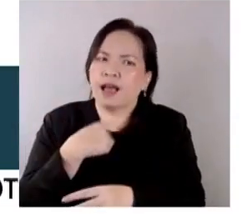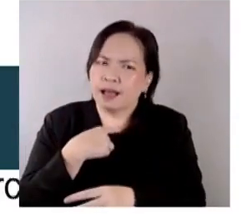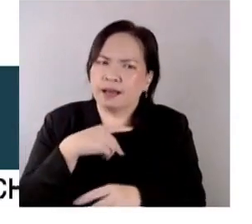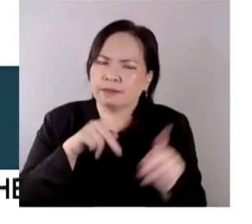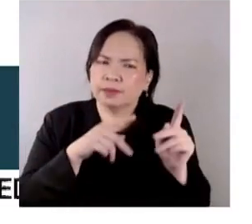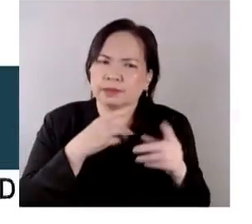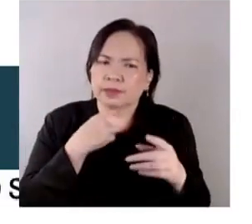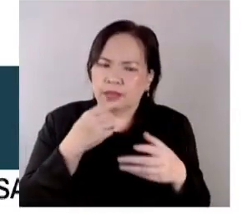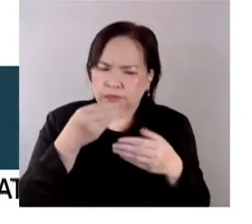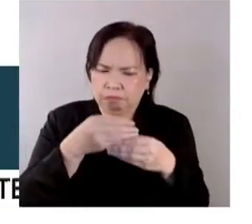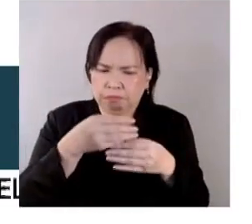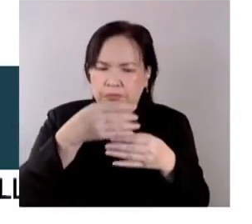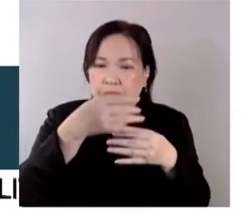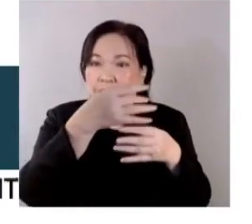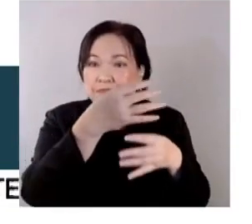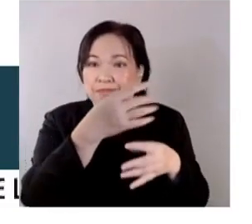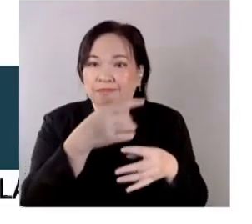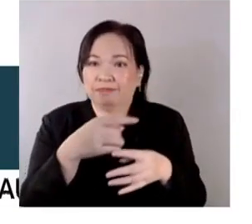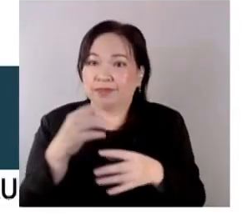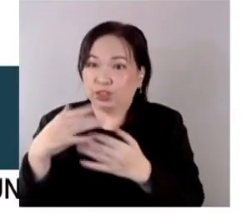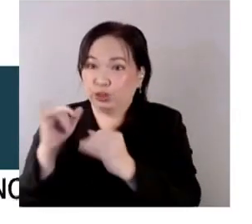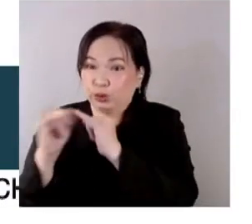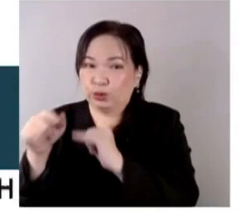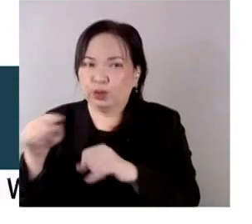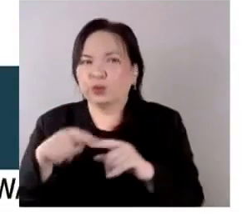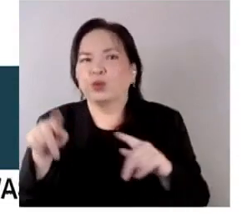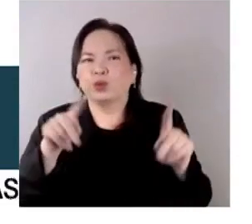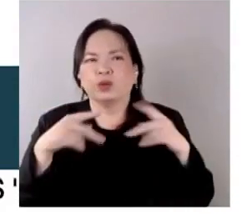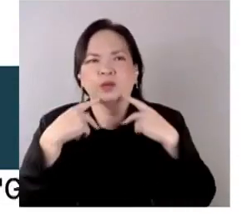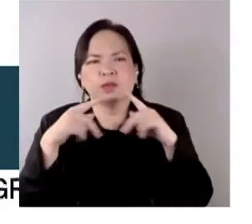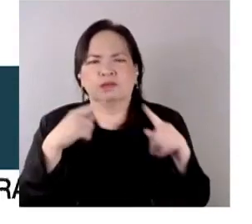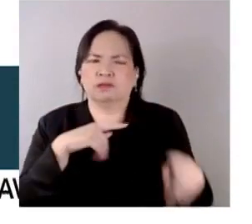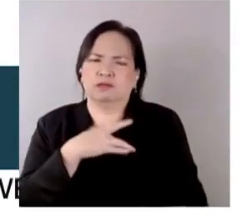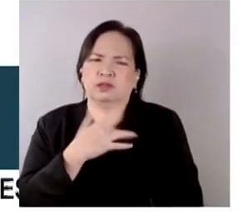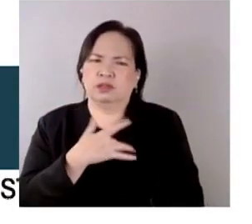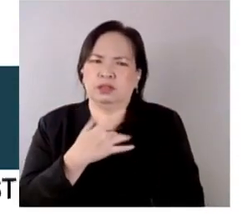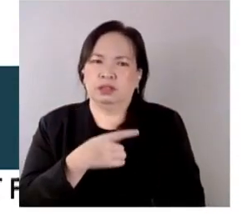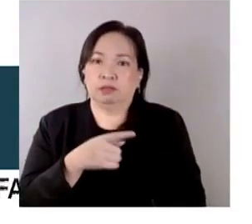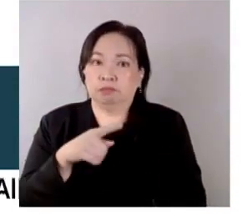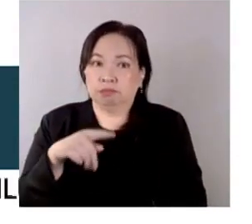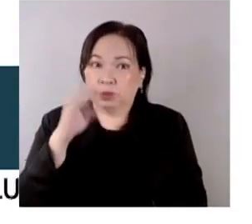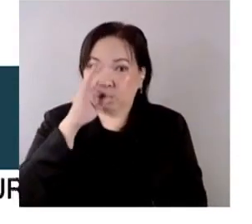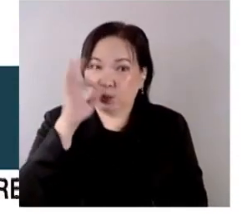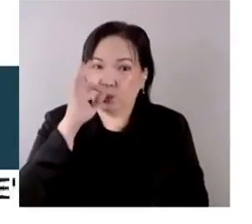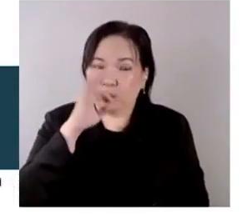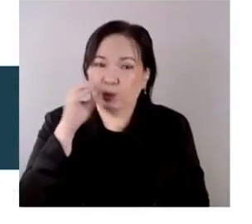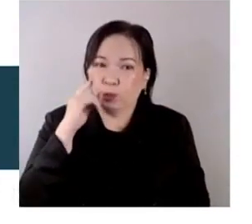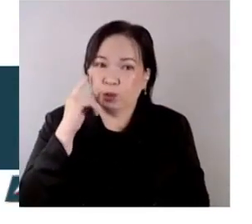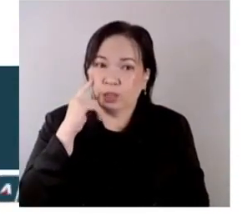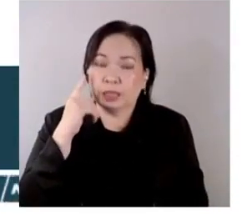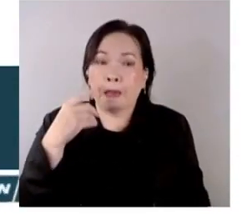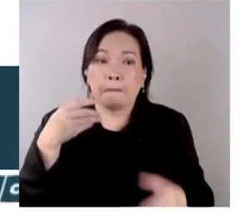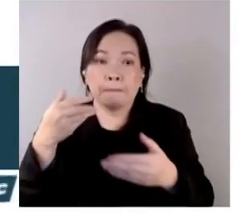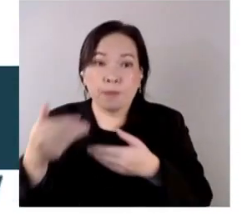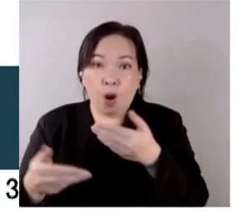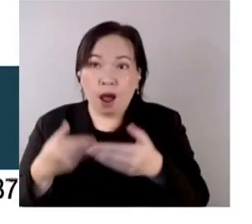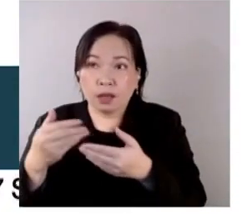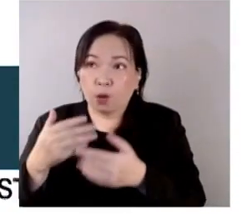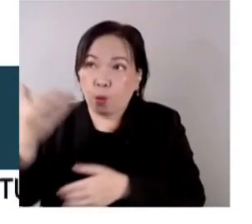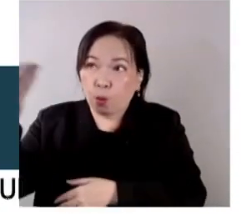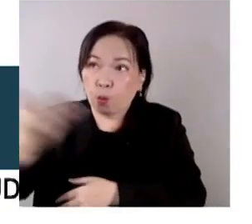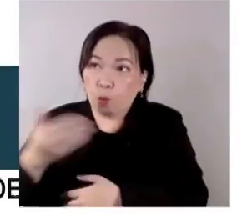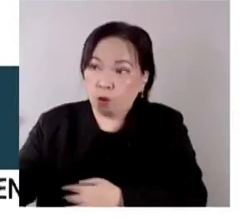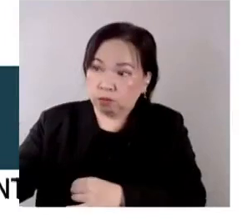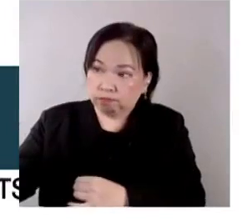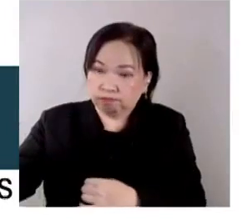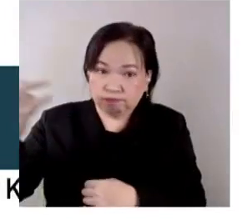it seems to the public, it's very apparent that the public thinks that the processing of the Afghan nationals here in the